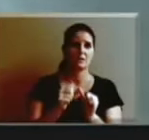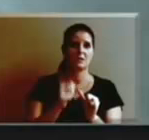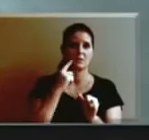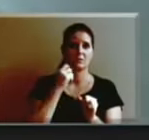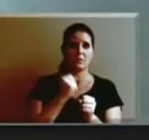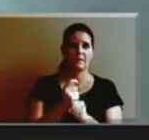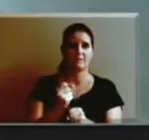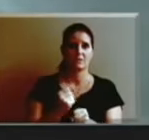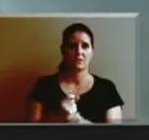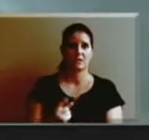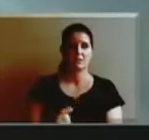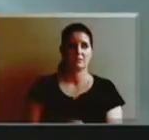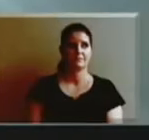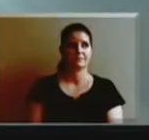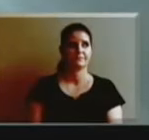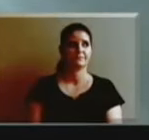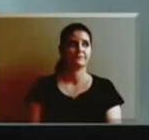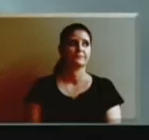thereafter.